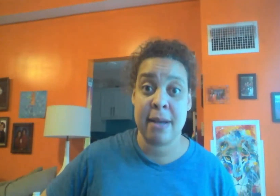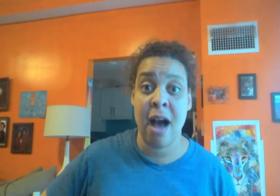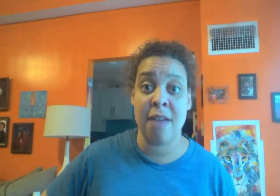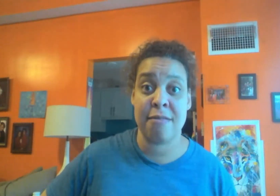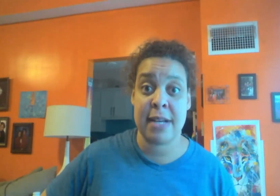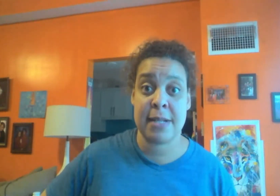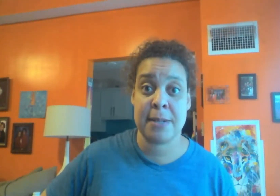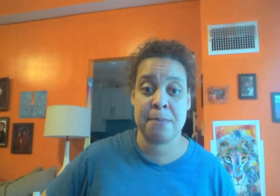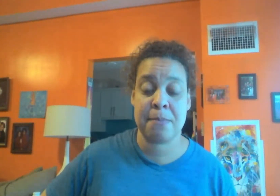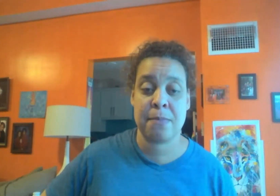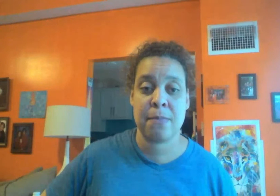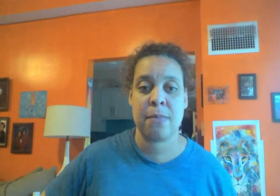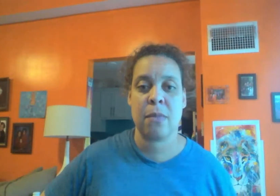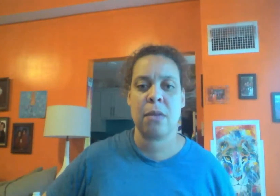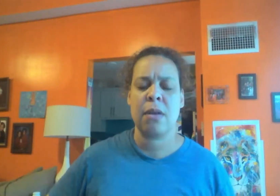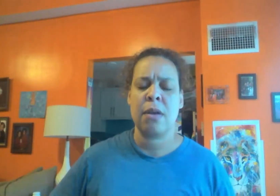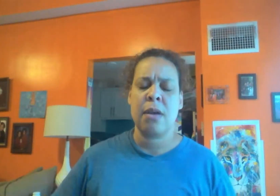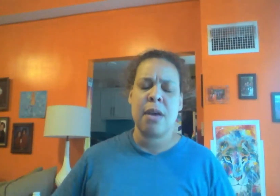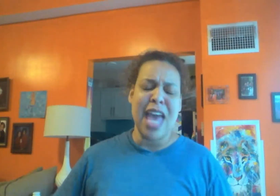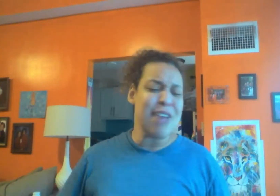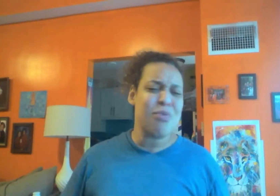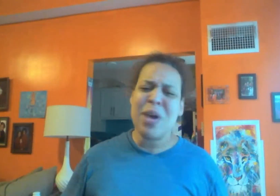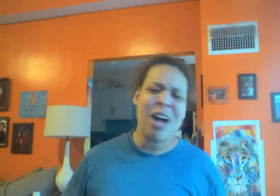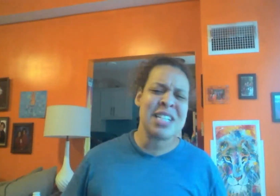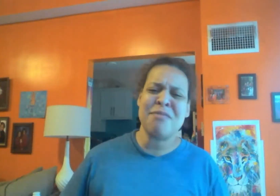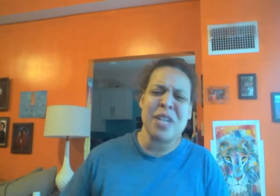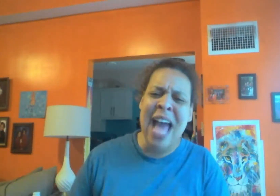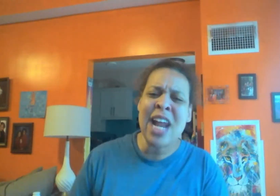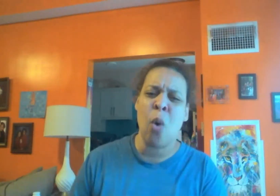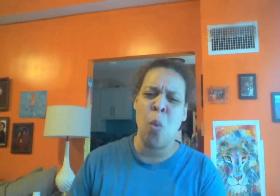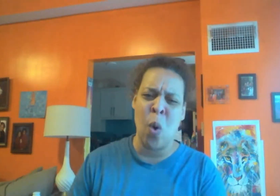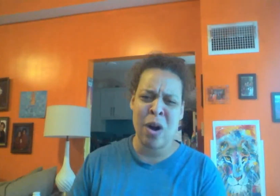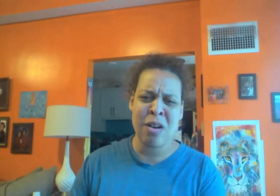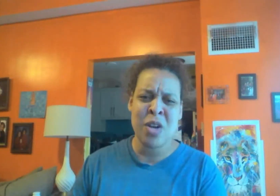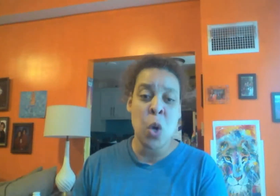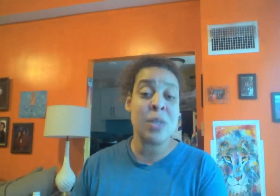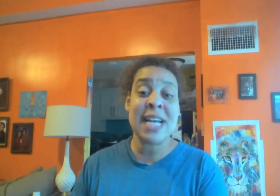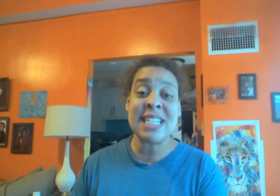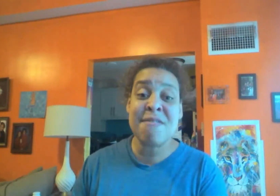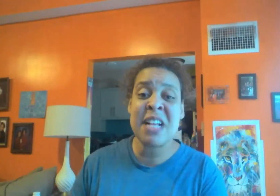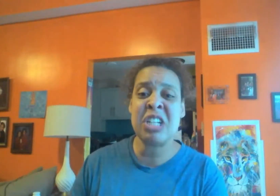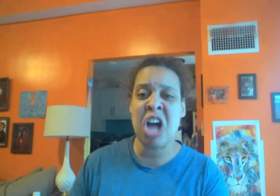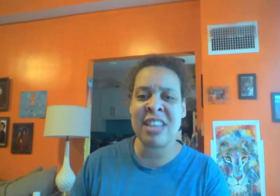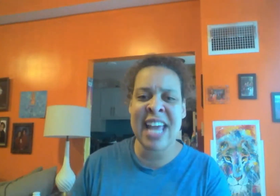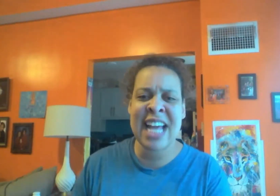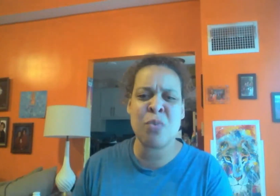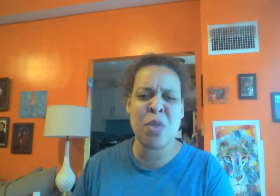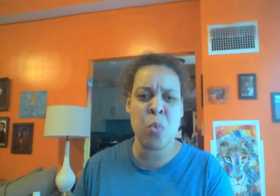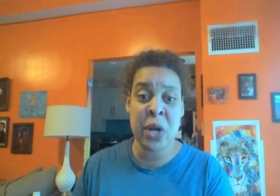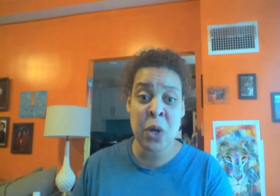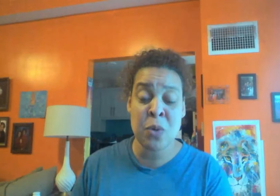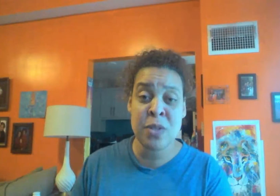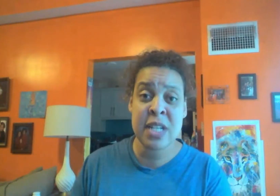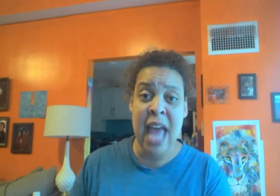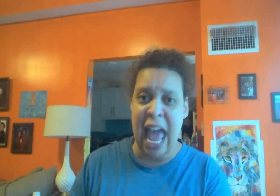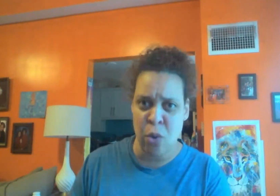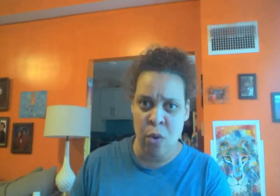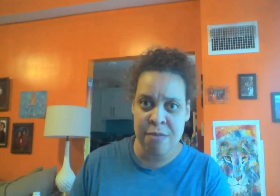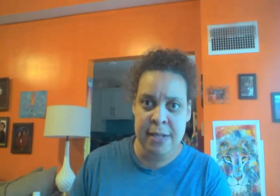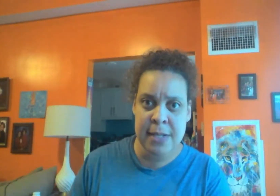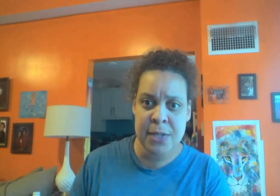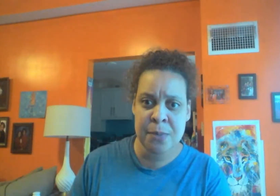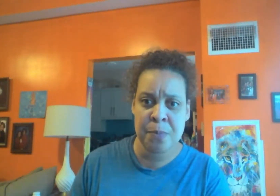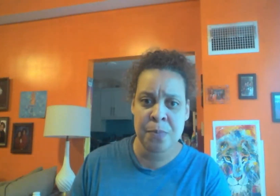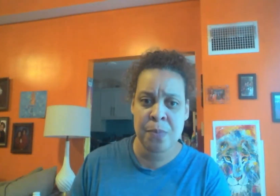bloody conflict. If we ought to forget a war which has filled our land with widows